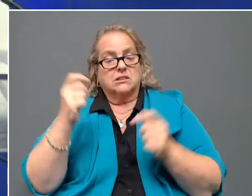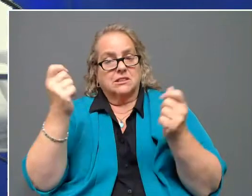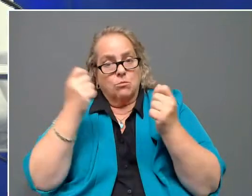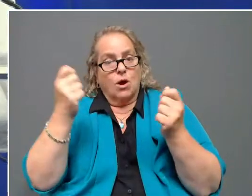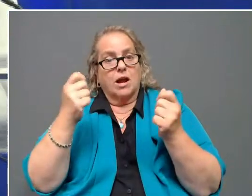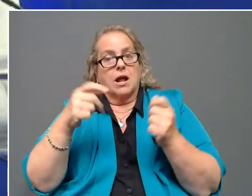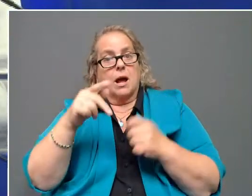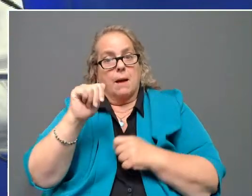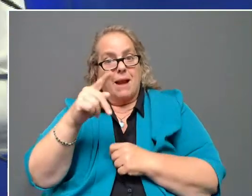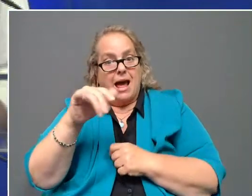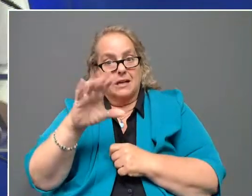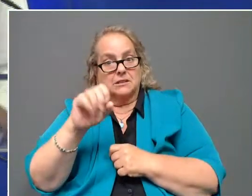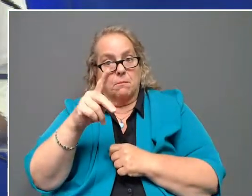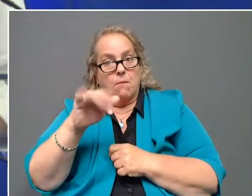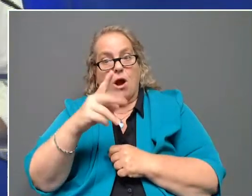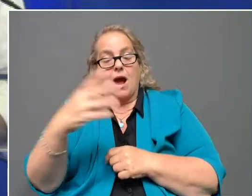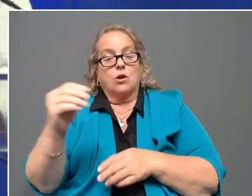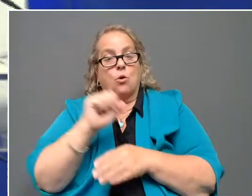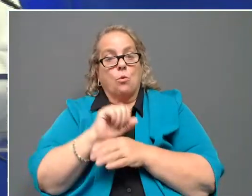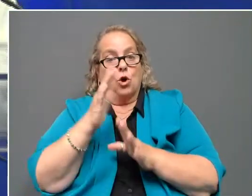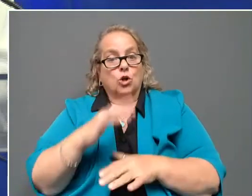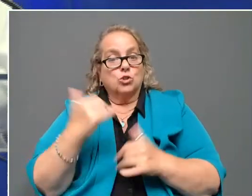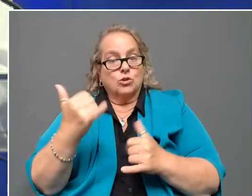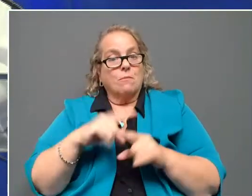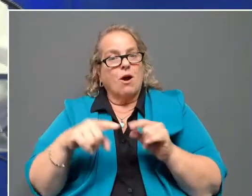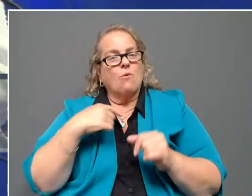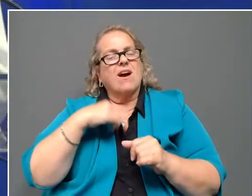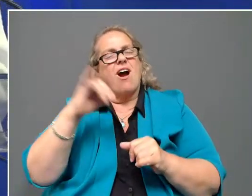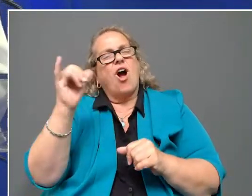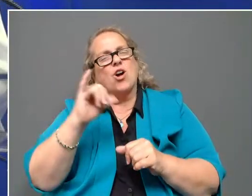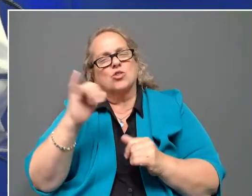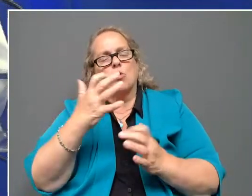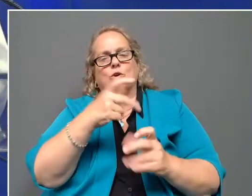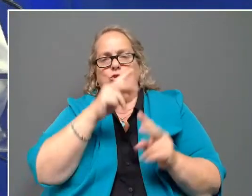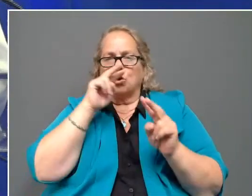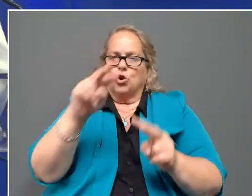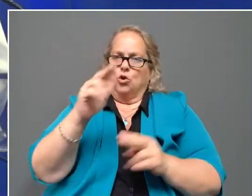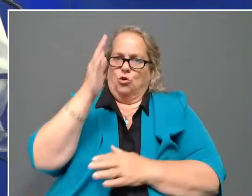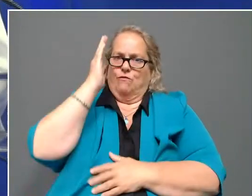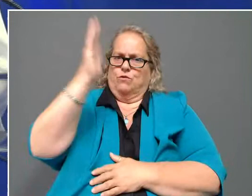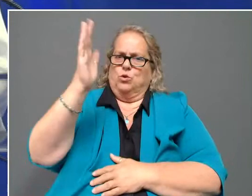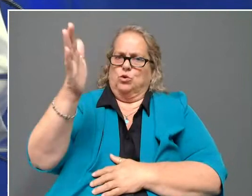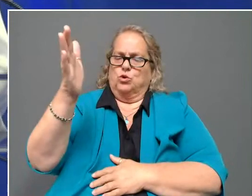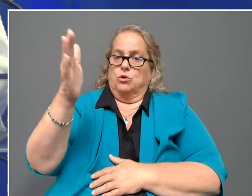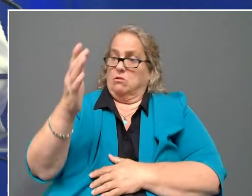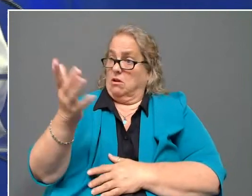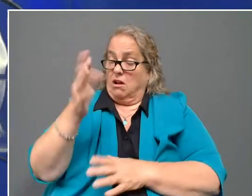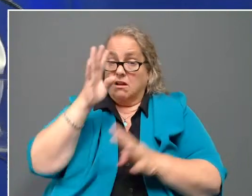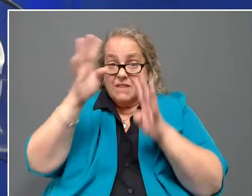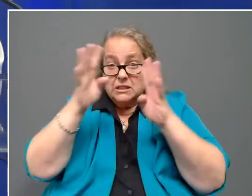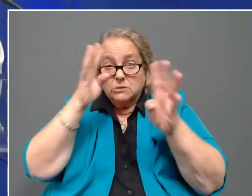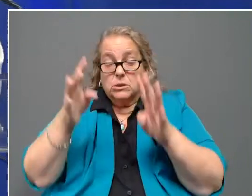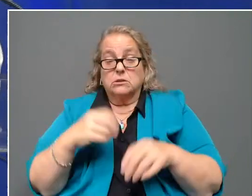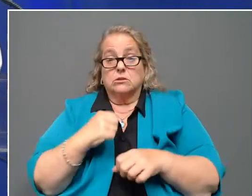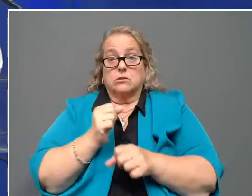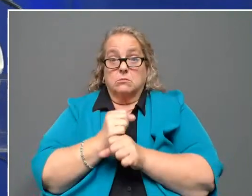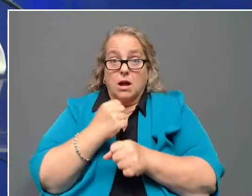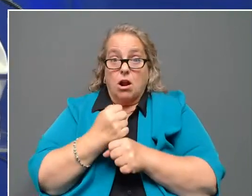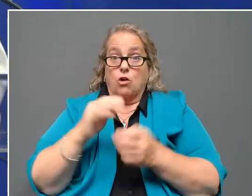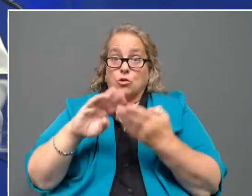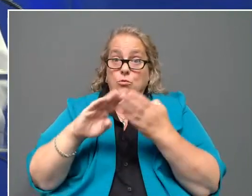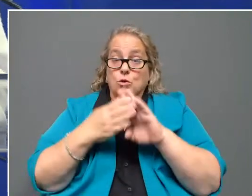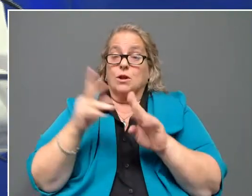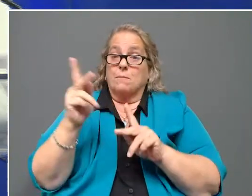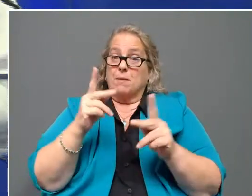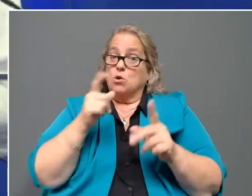we're also calling attention to the way of the future. These investments in innovation community and people who live here are the investments we need for a